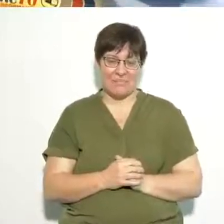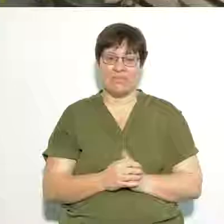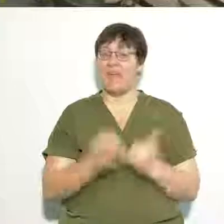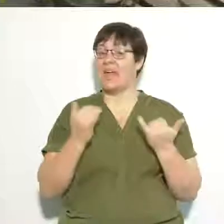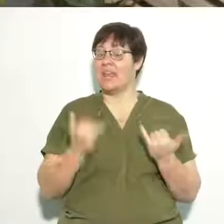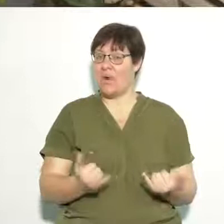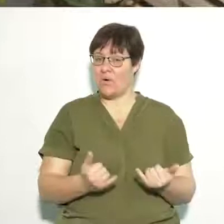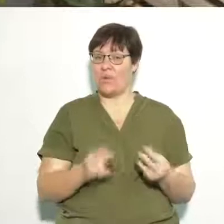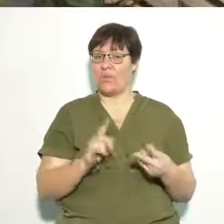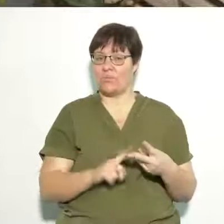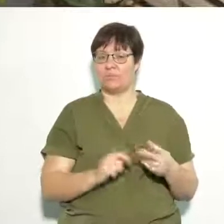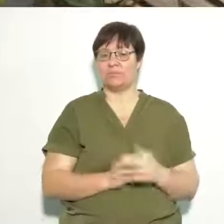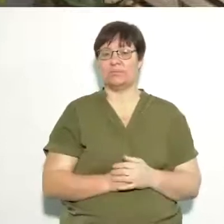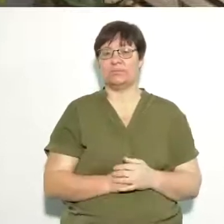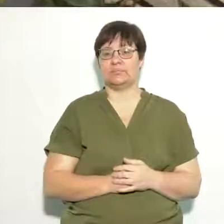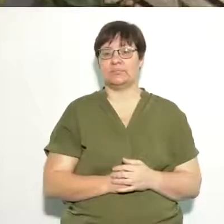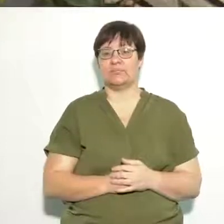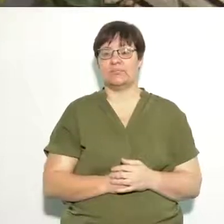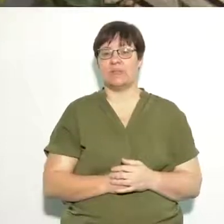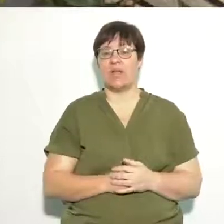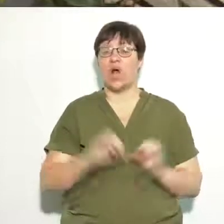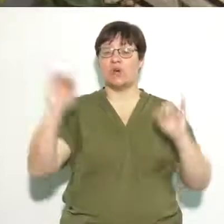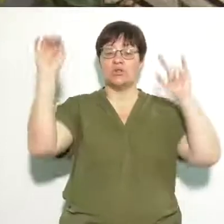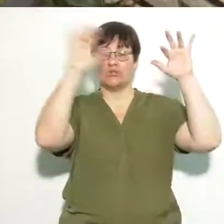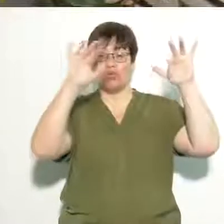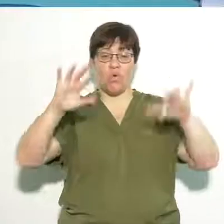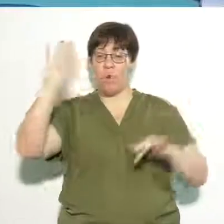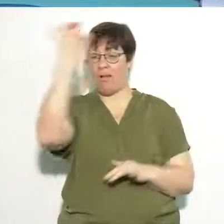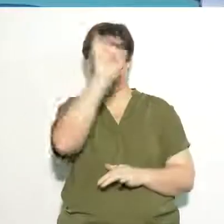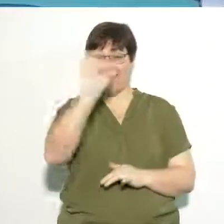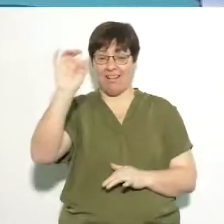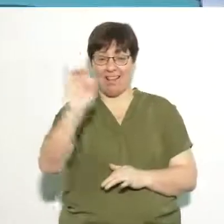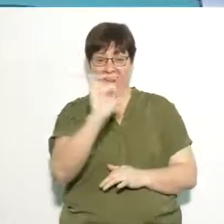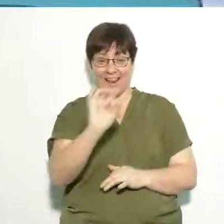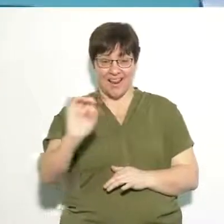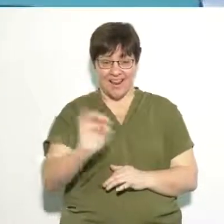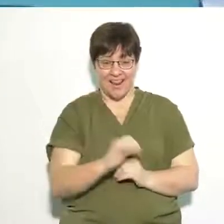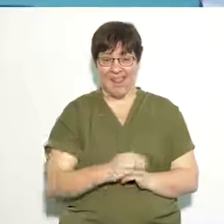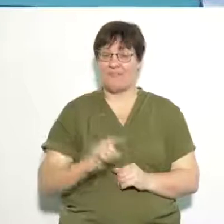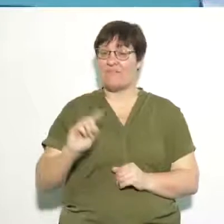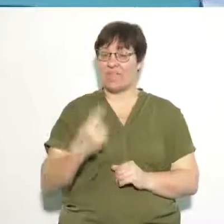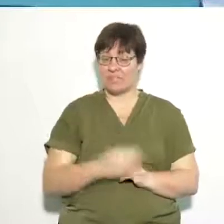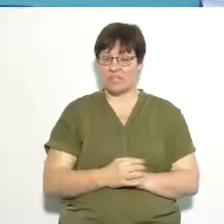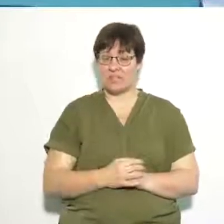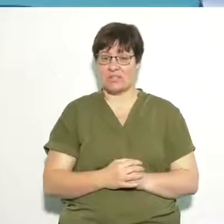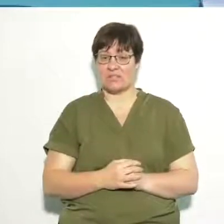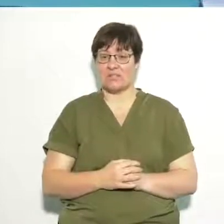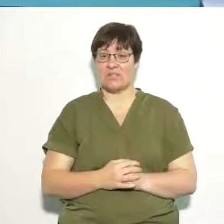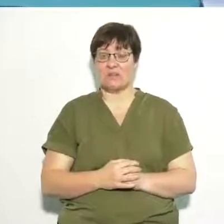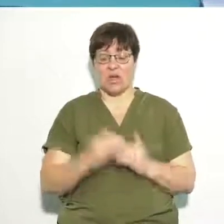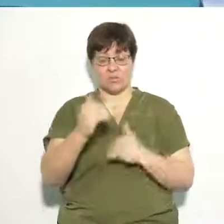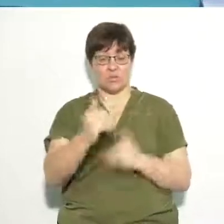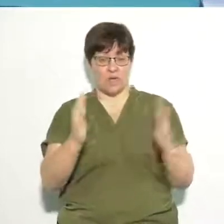to show you how to make a symmetrical snowflake. You first need to make a